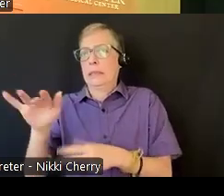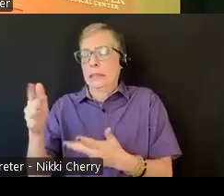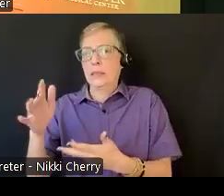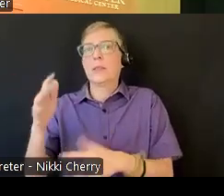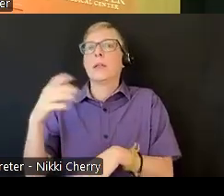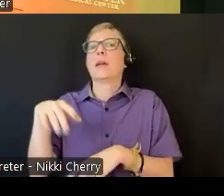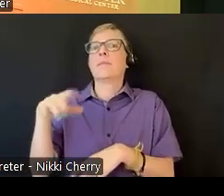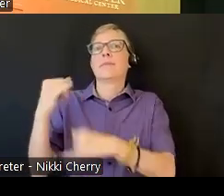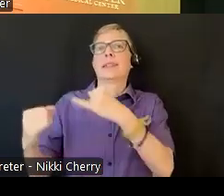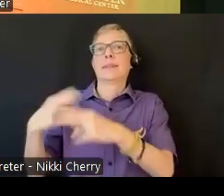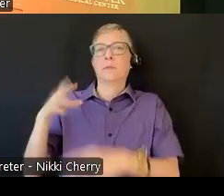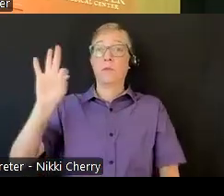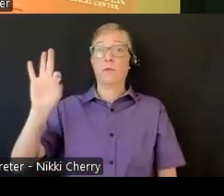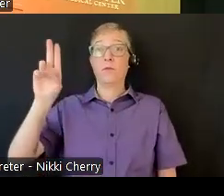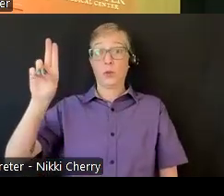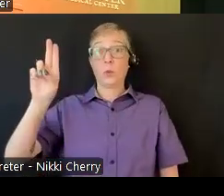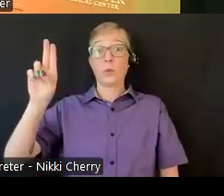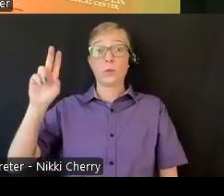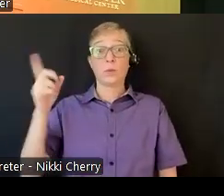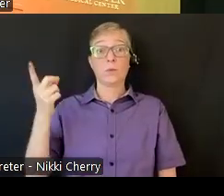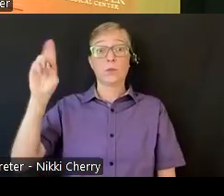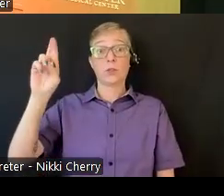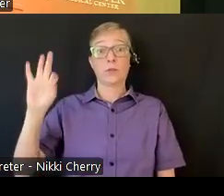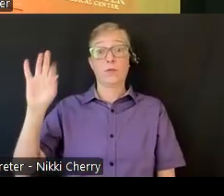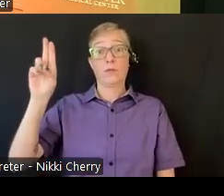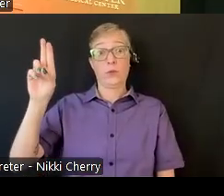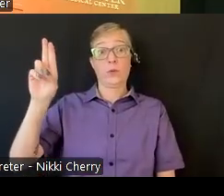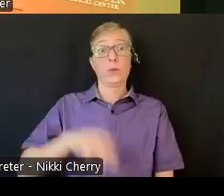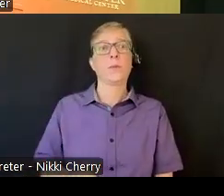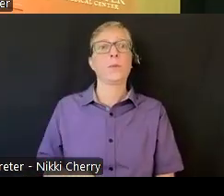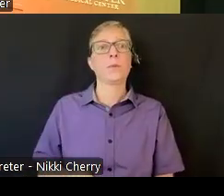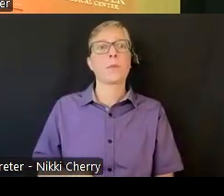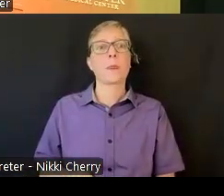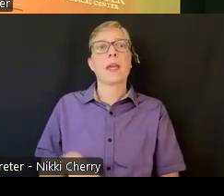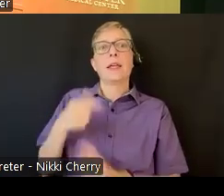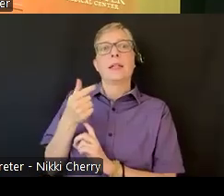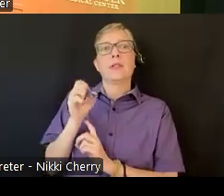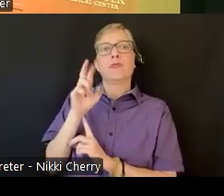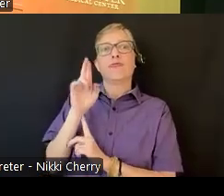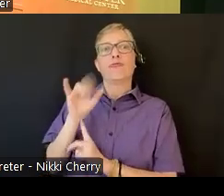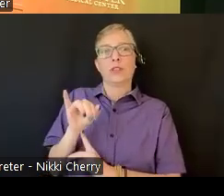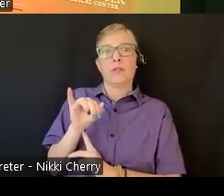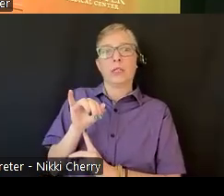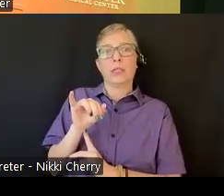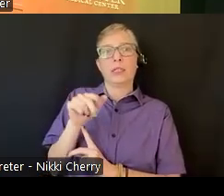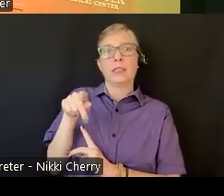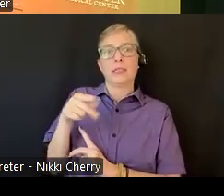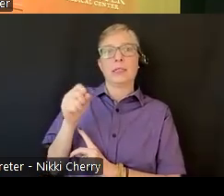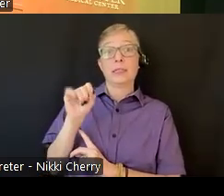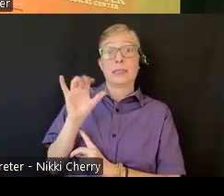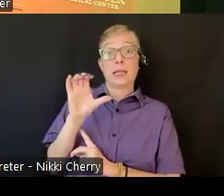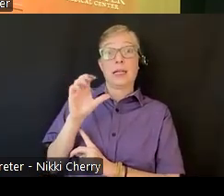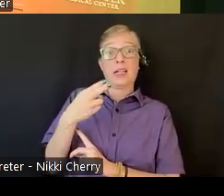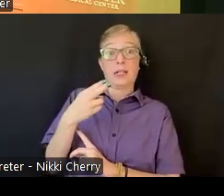Jerry Syke, child and adolescents, consultation liaison, forensic fellowship, and etc.